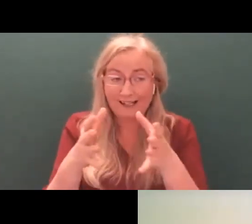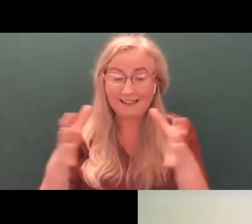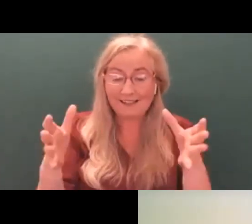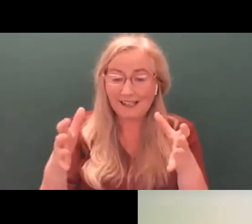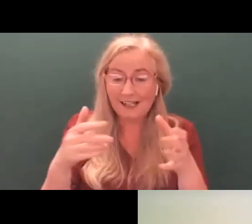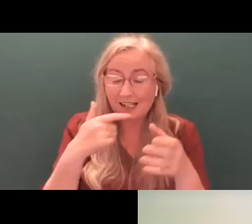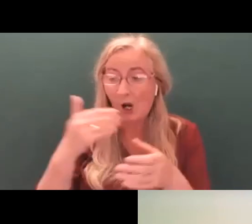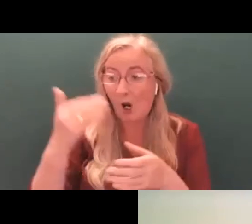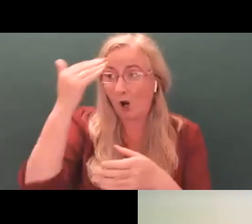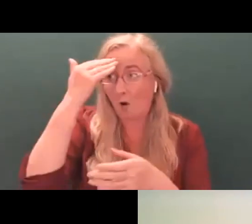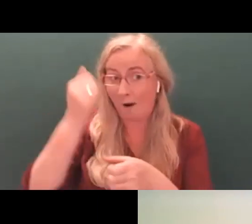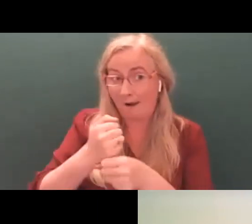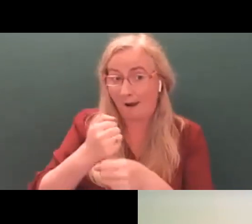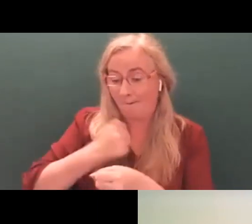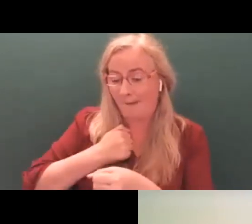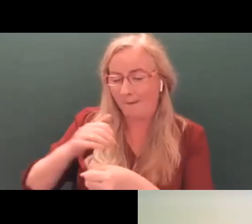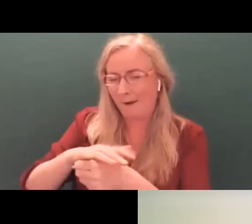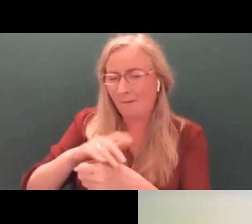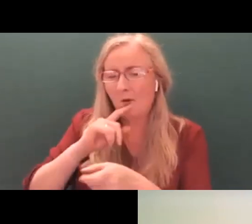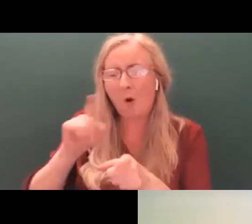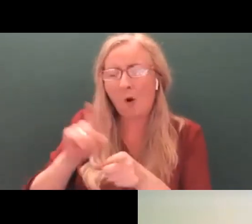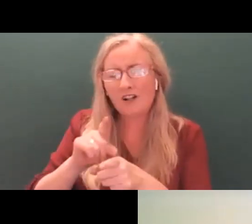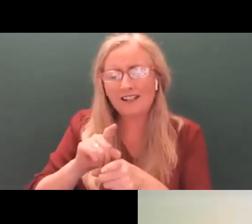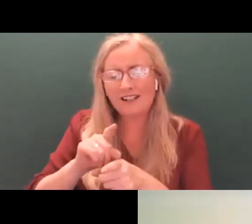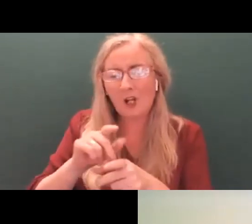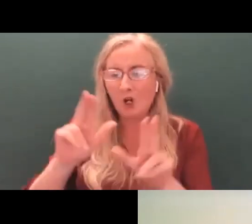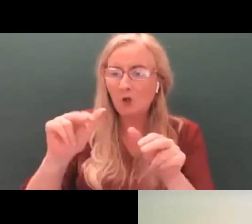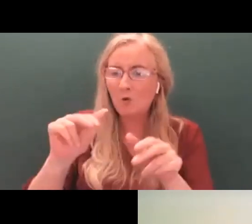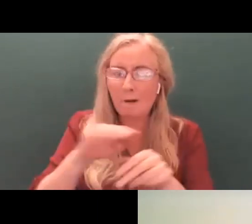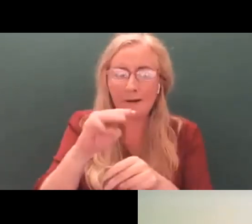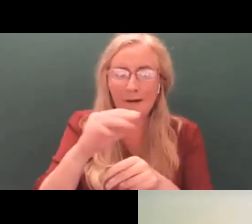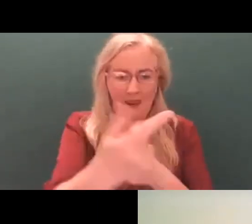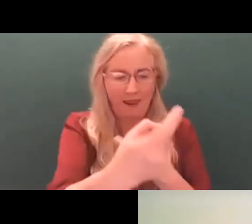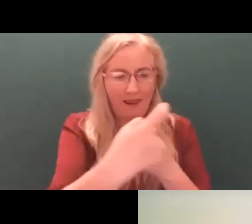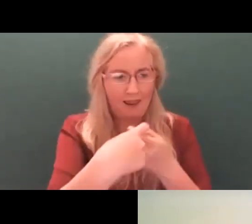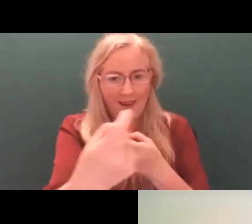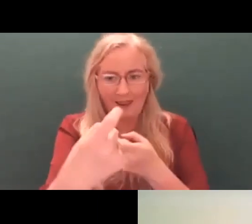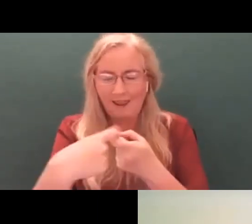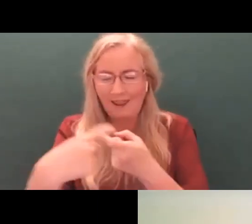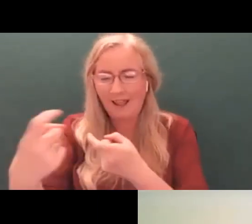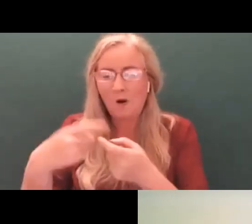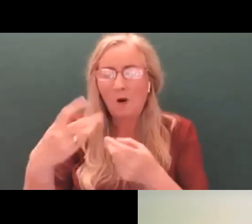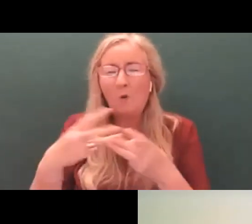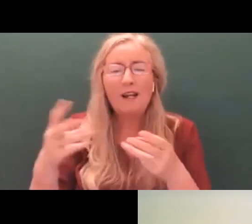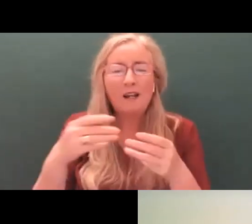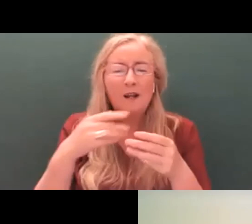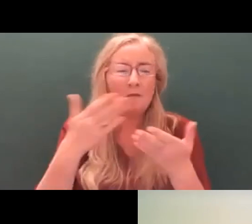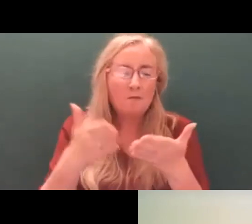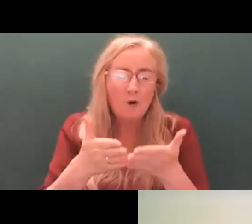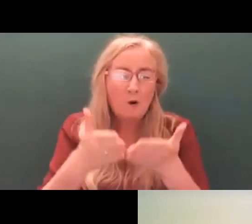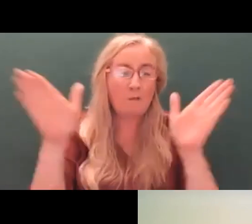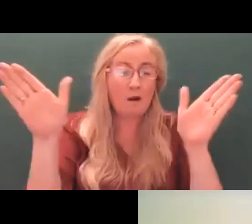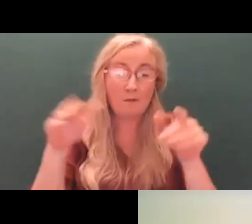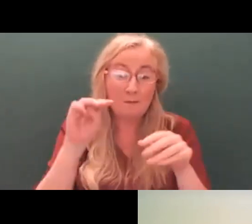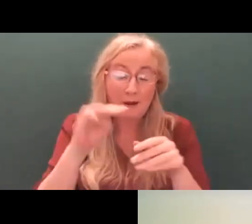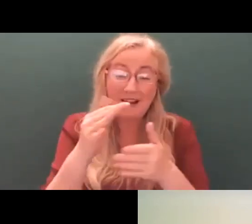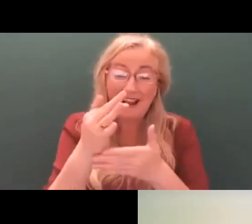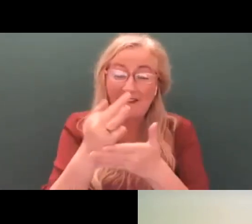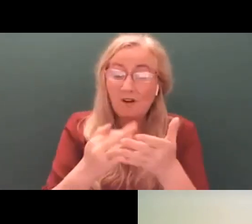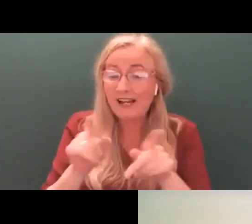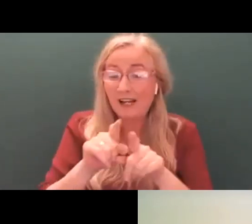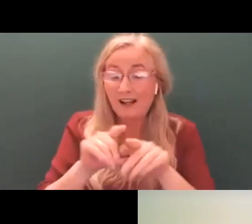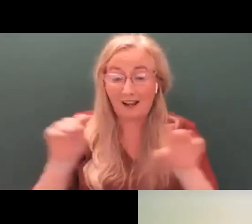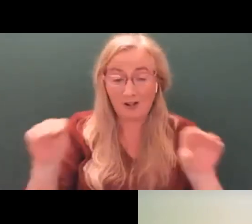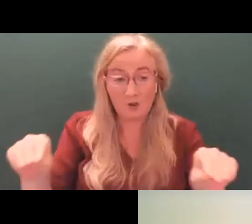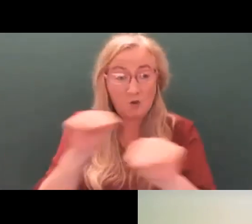known about your place, but also to involve a new audience for your place, so that when things open up a bit more, you know, you might have a field trip, or swap field trips,